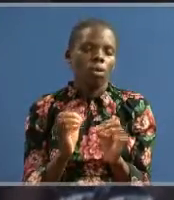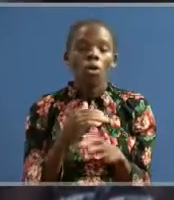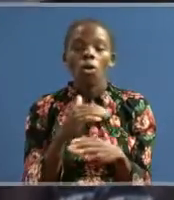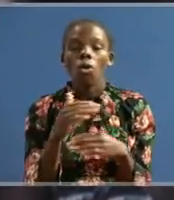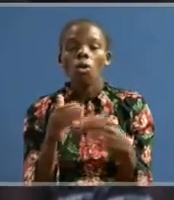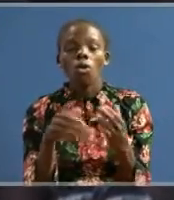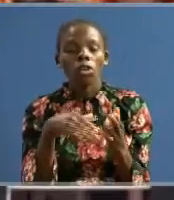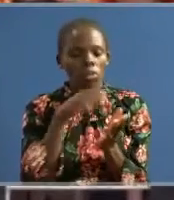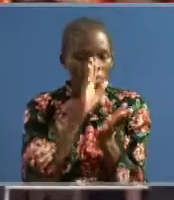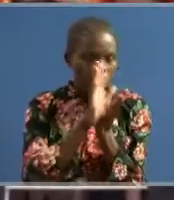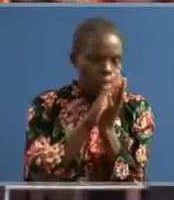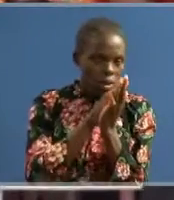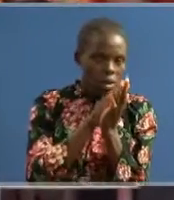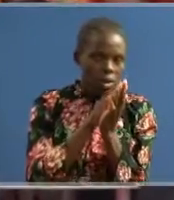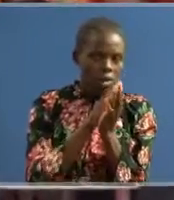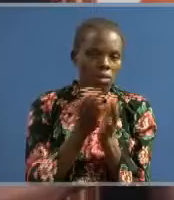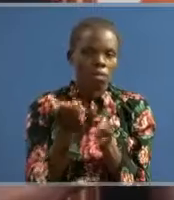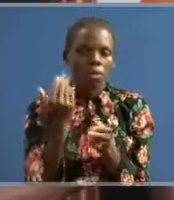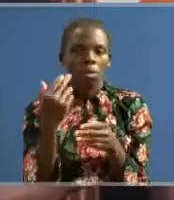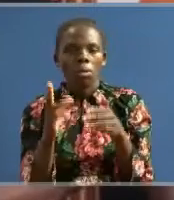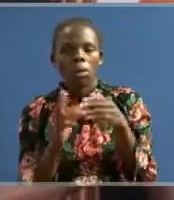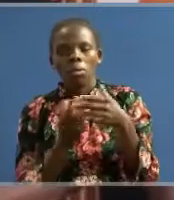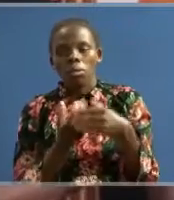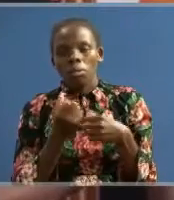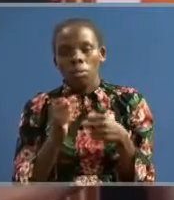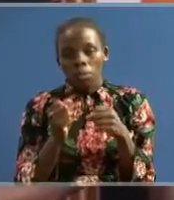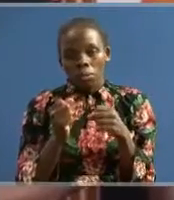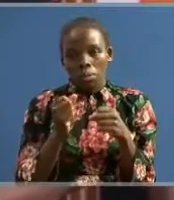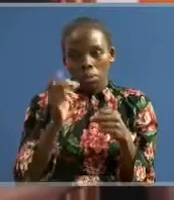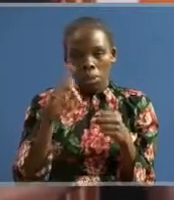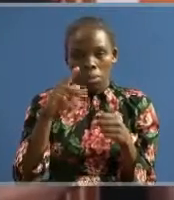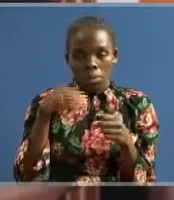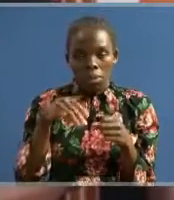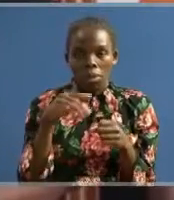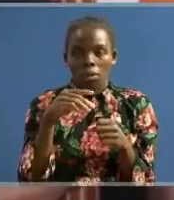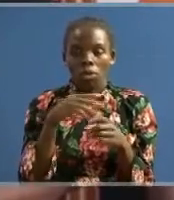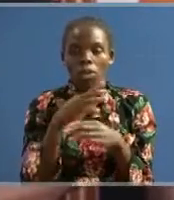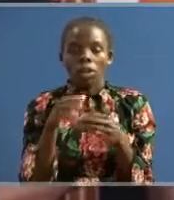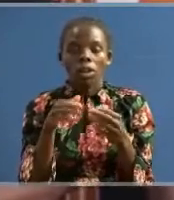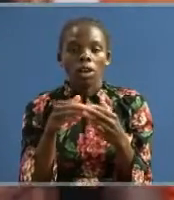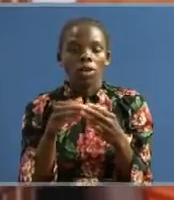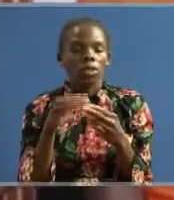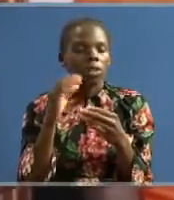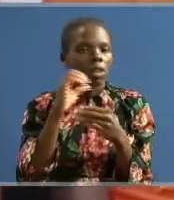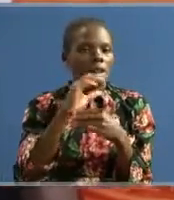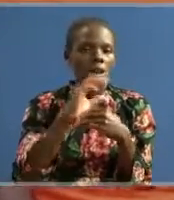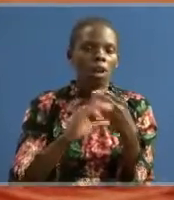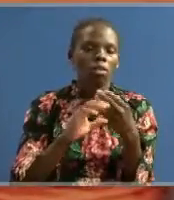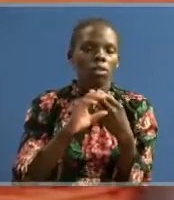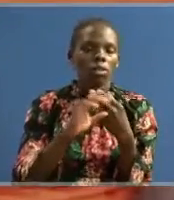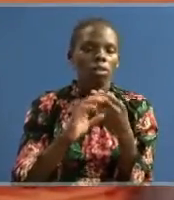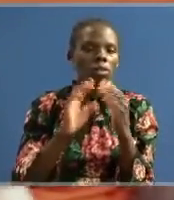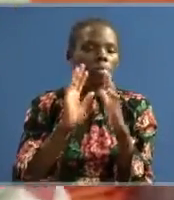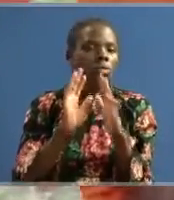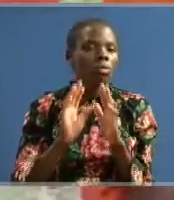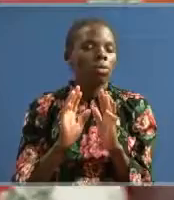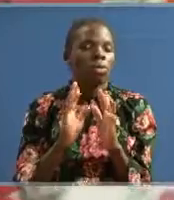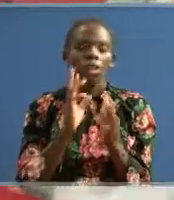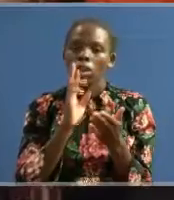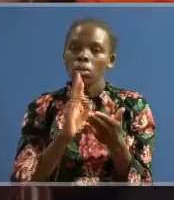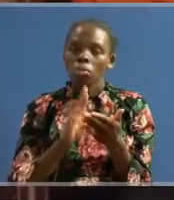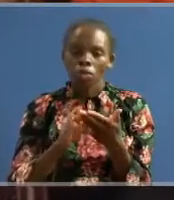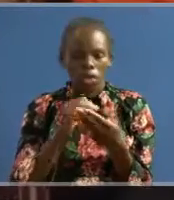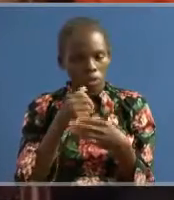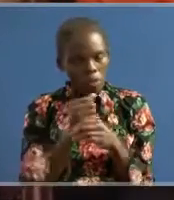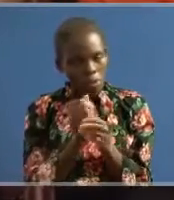Hayo ni porojo. The former prime minister wondered why people are already around the country terming the report as bad, yet the report is